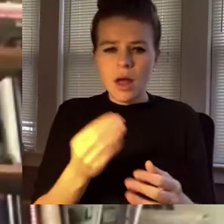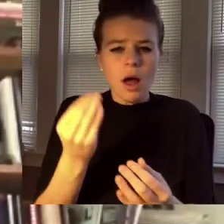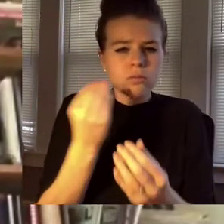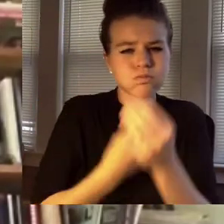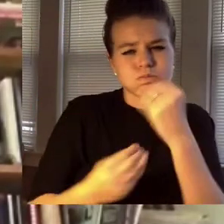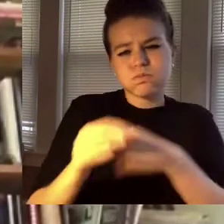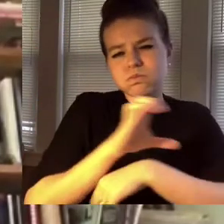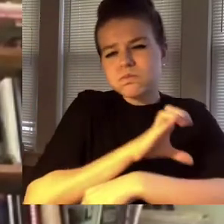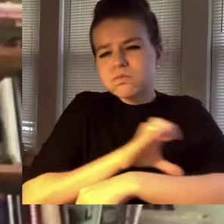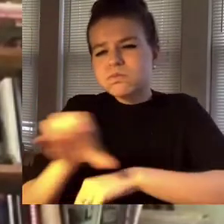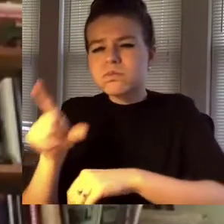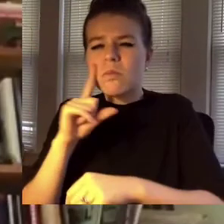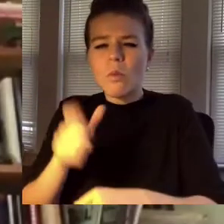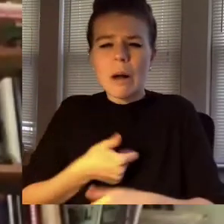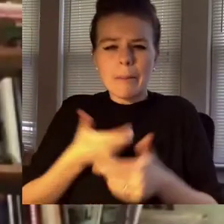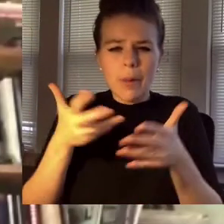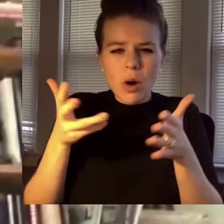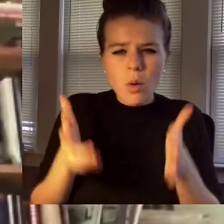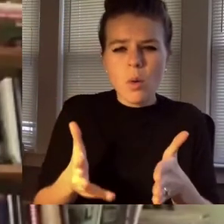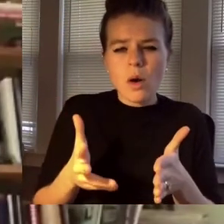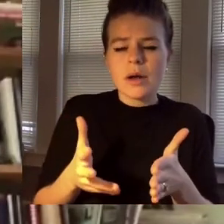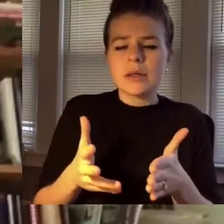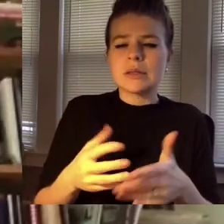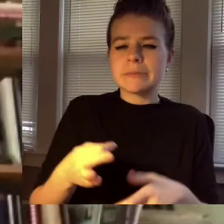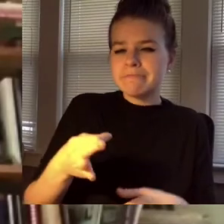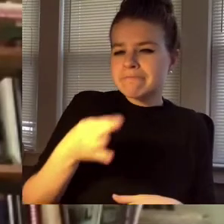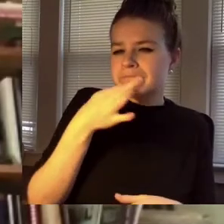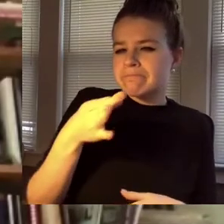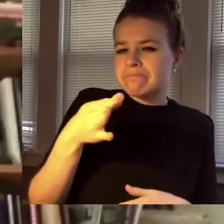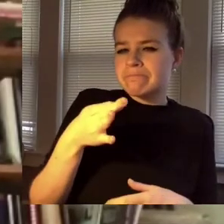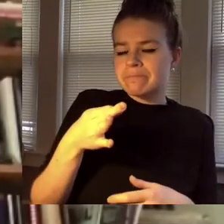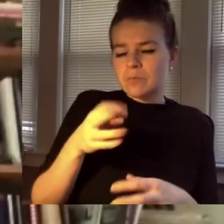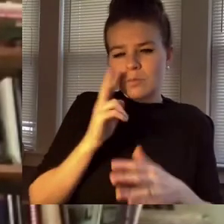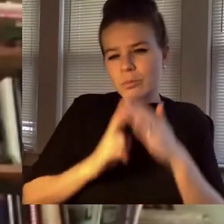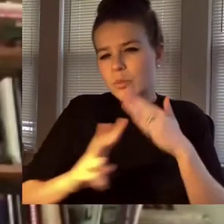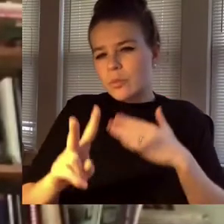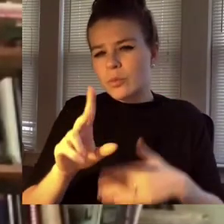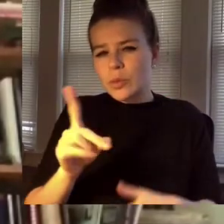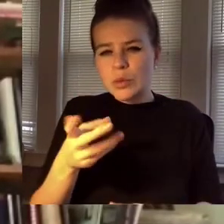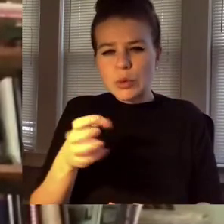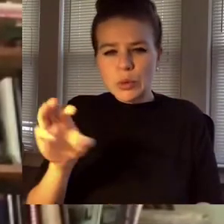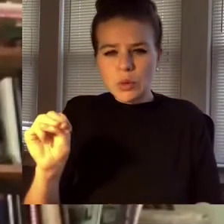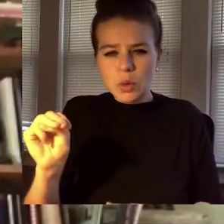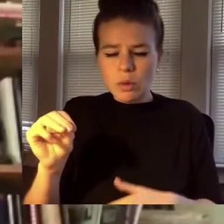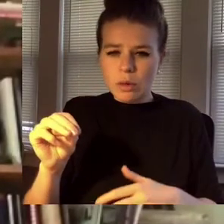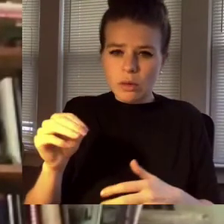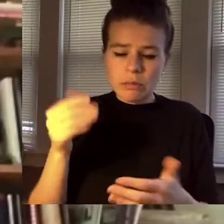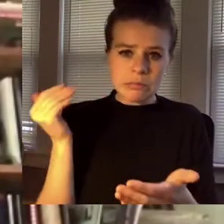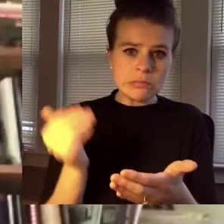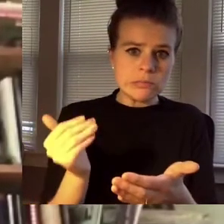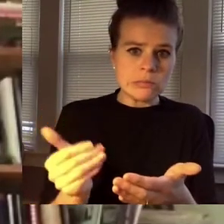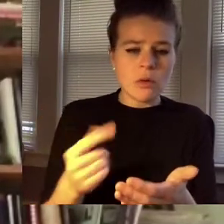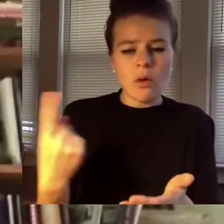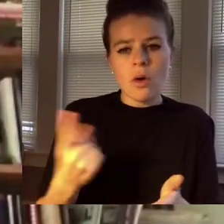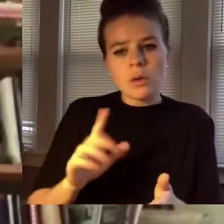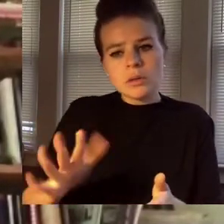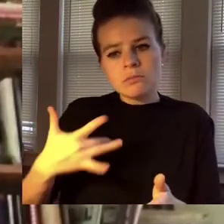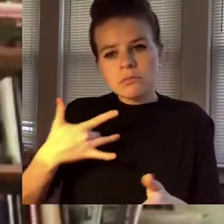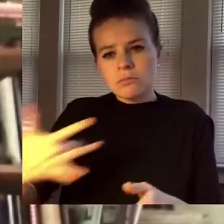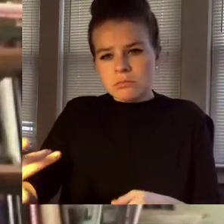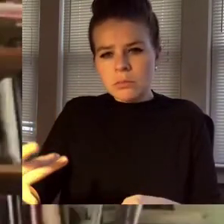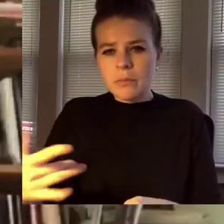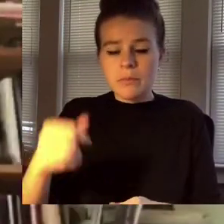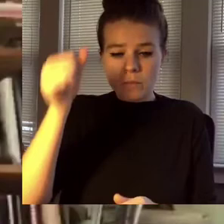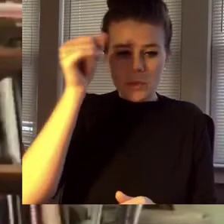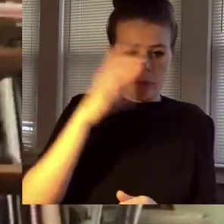have mastered the jeremiads of doom. It was always this way for them, the man